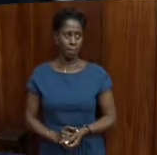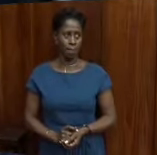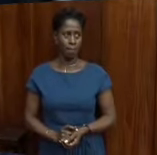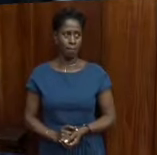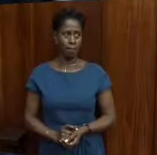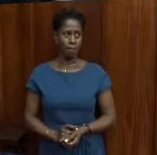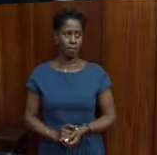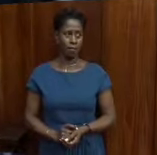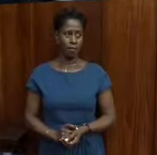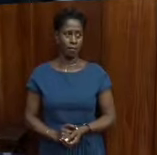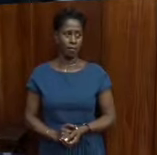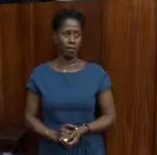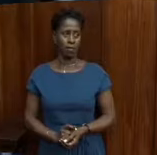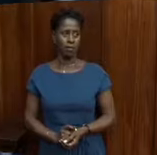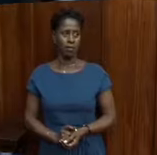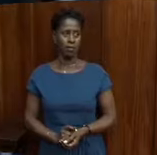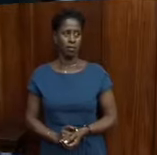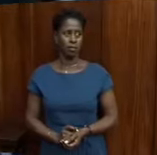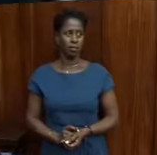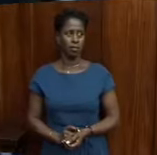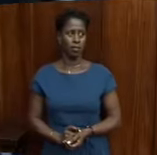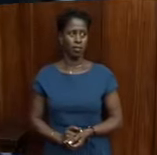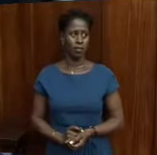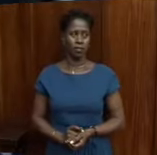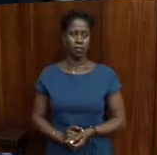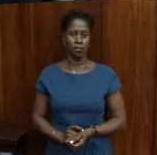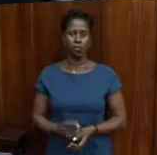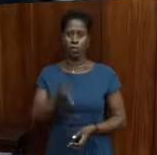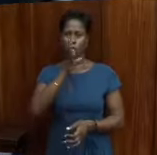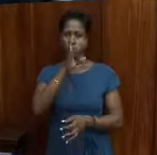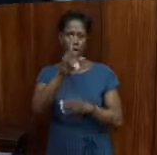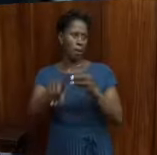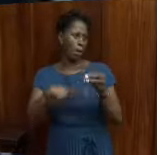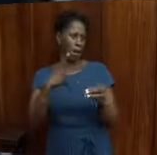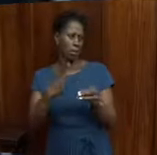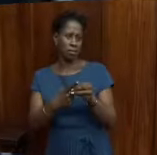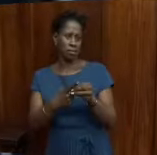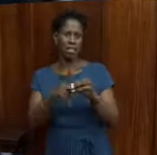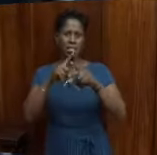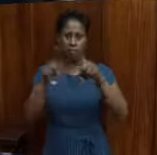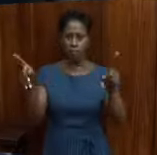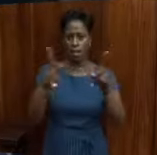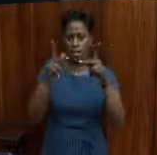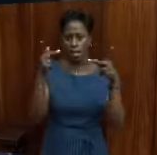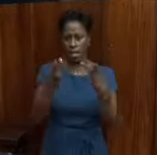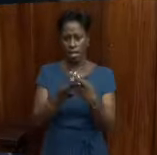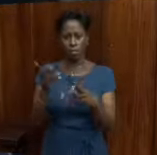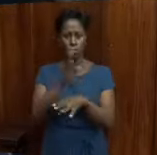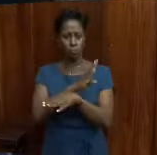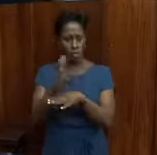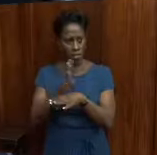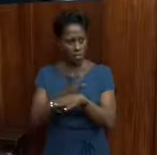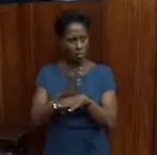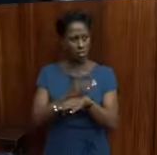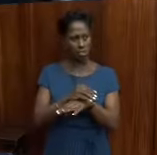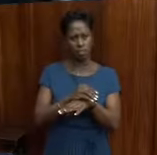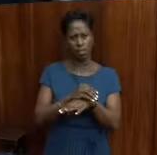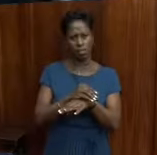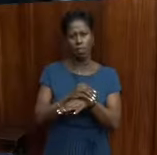to the growth and development of micro, small, and medium-sized businesses. This has